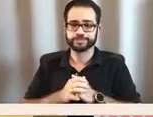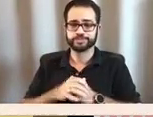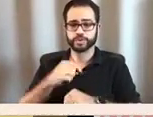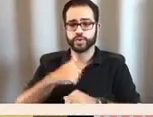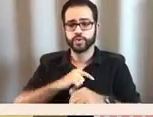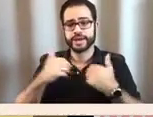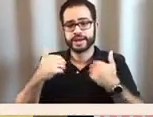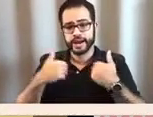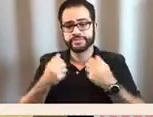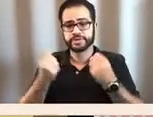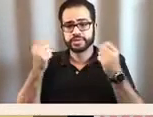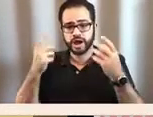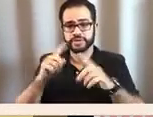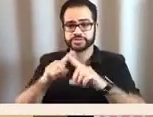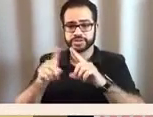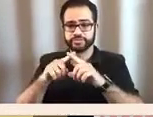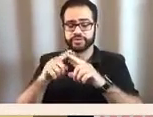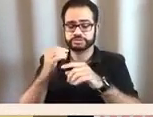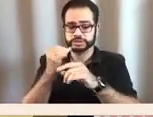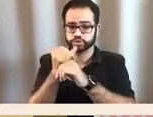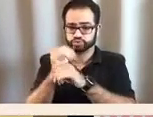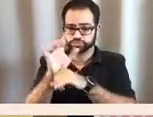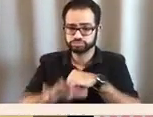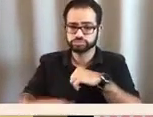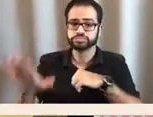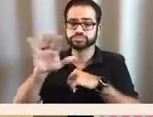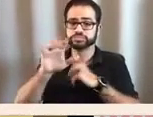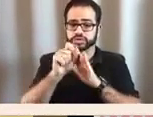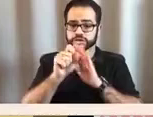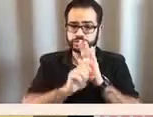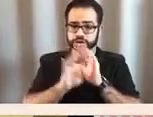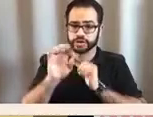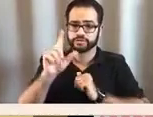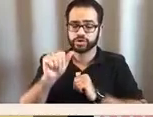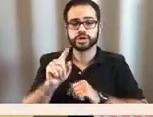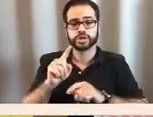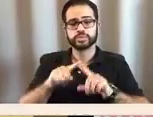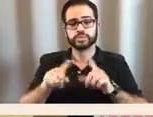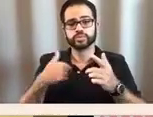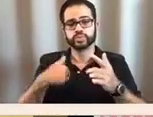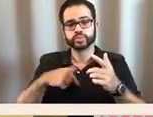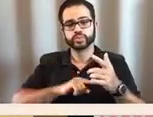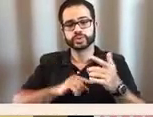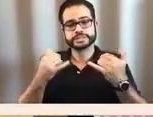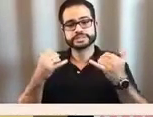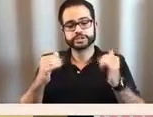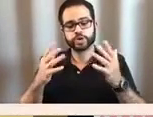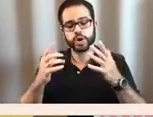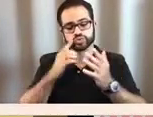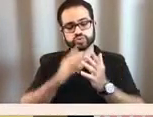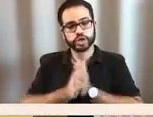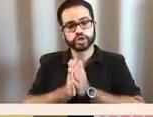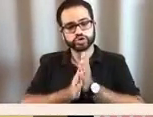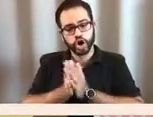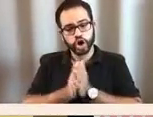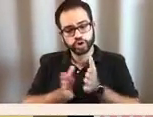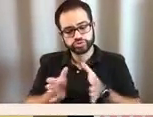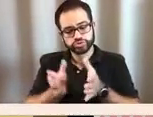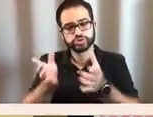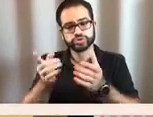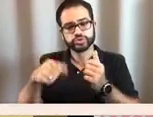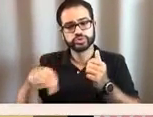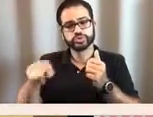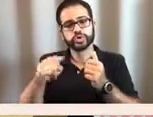few institutions all over the state, we still would like to encourage you